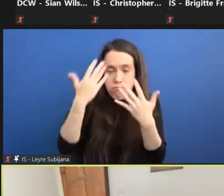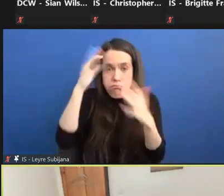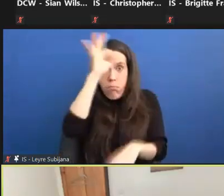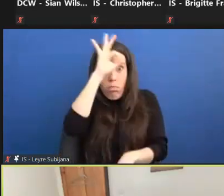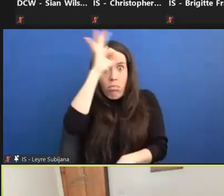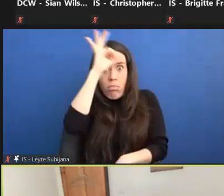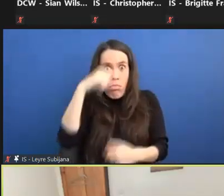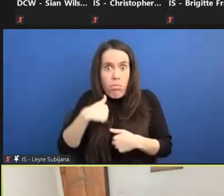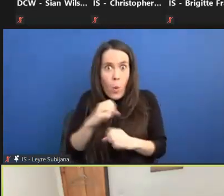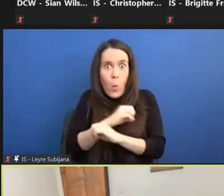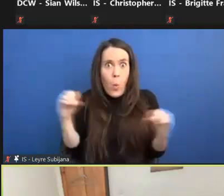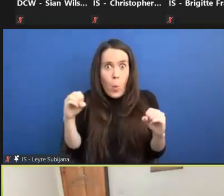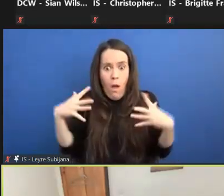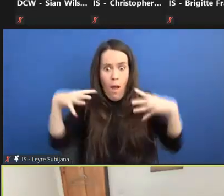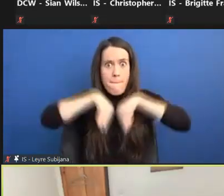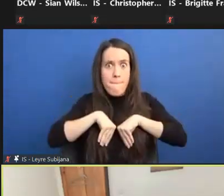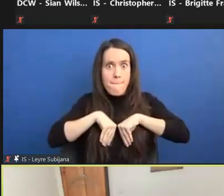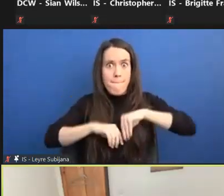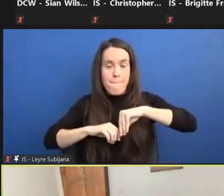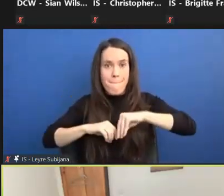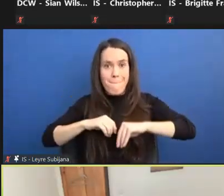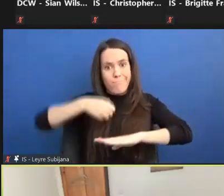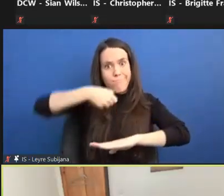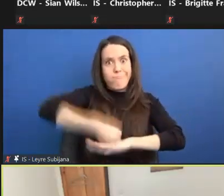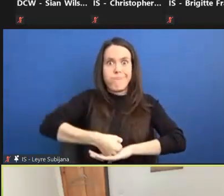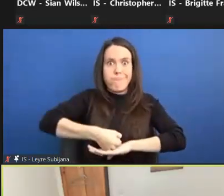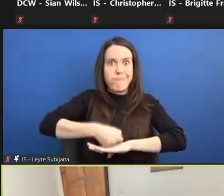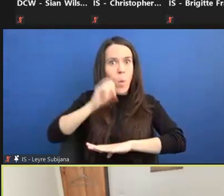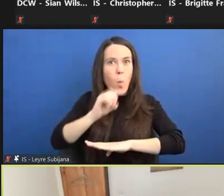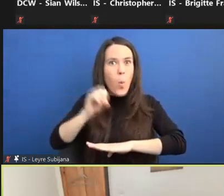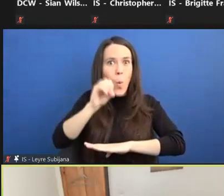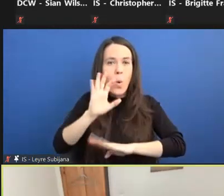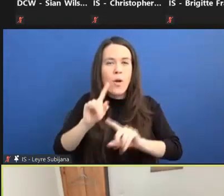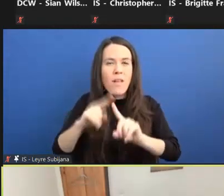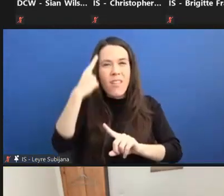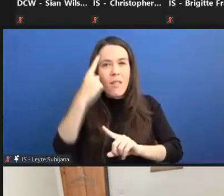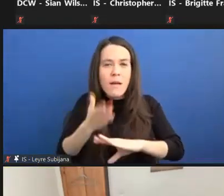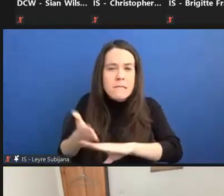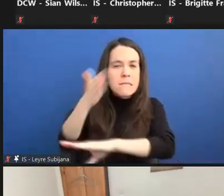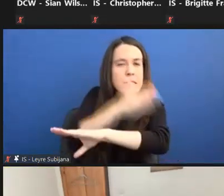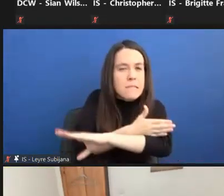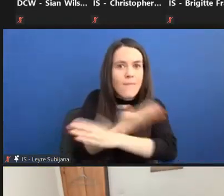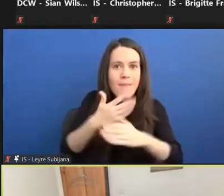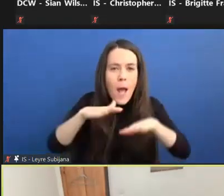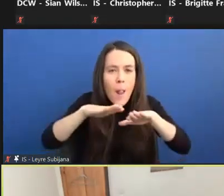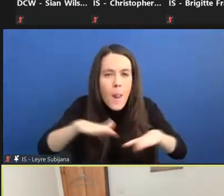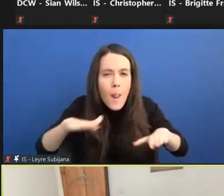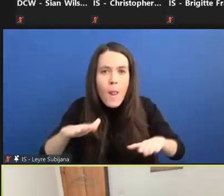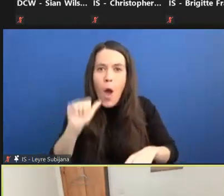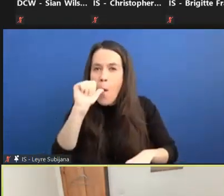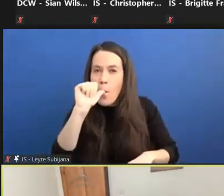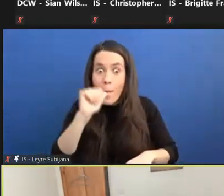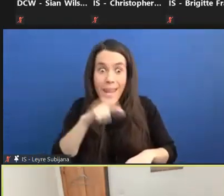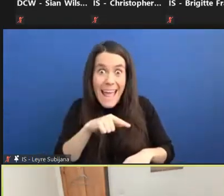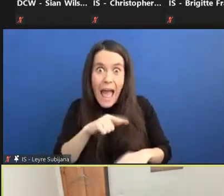on early education, sort of preschool or the very early grade years,